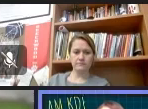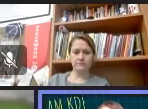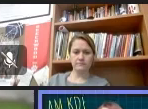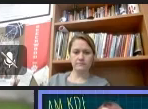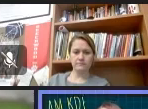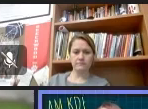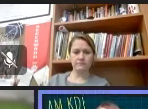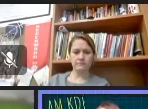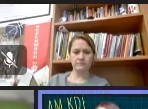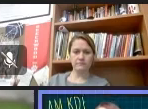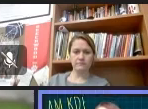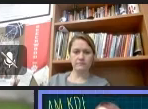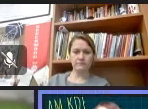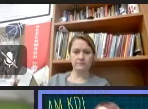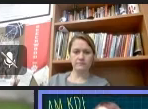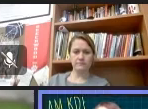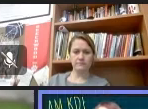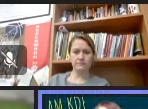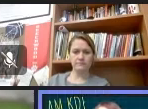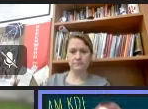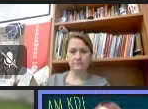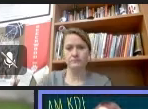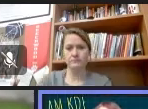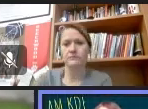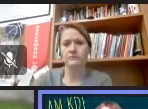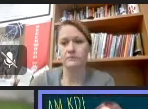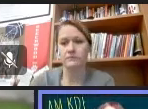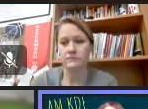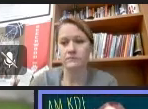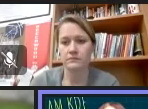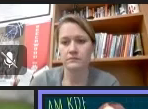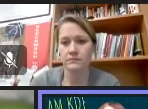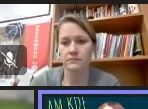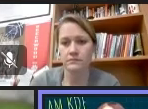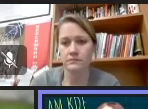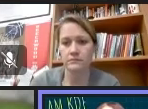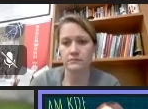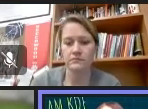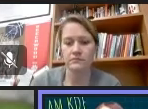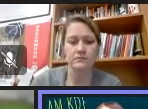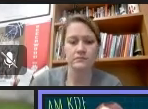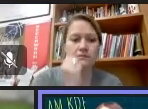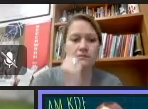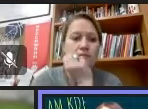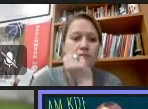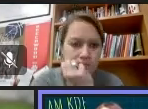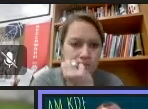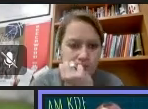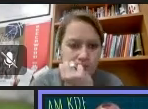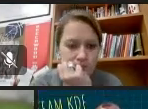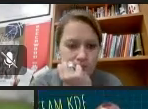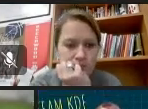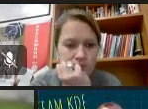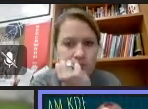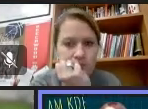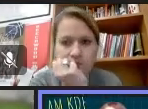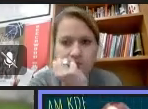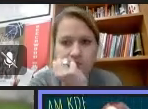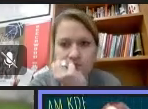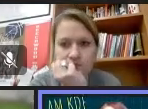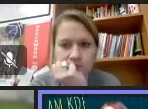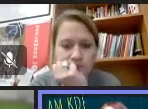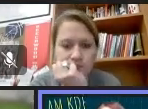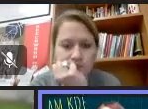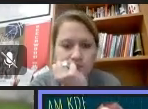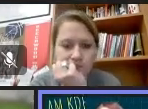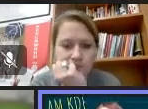But on the slide here, you can see that we have new members who are joining us for the first meeting today.